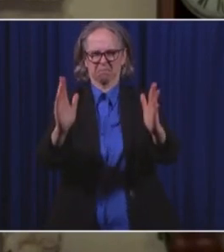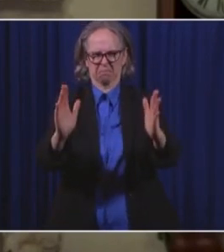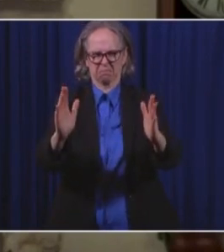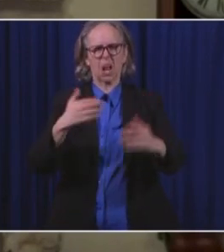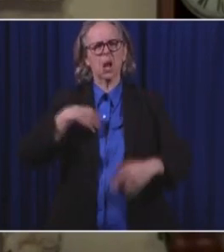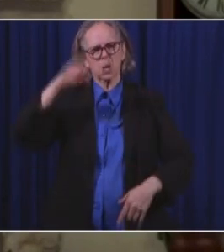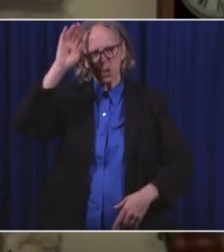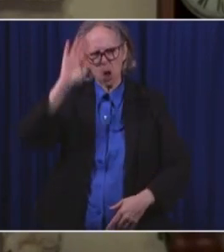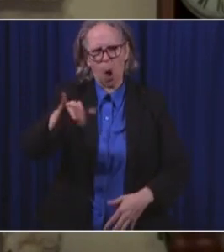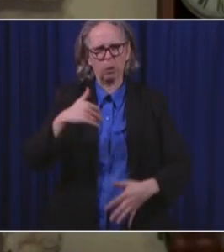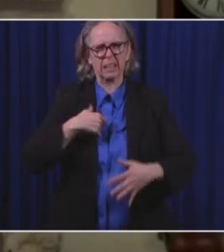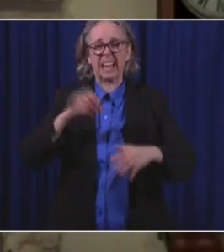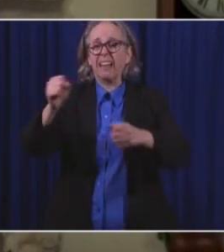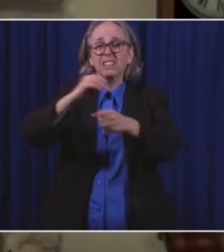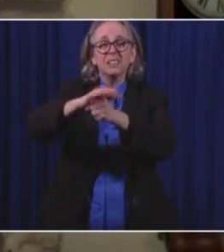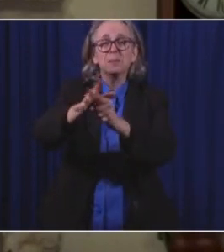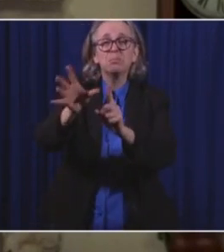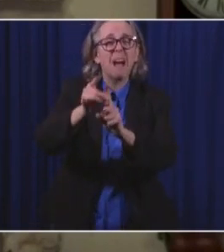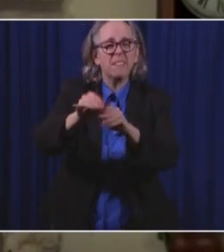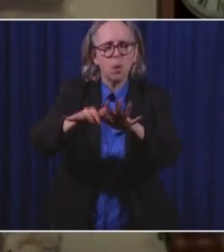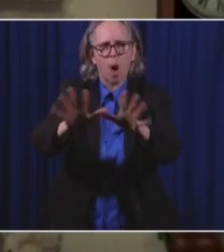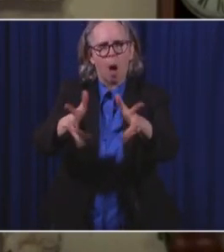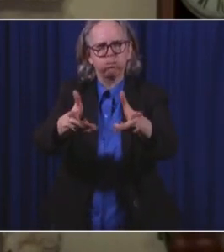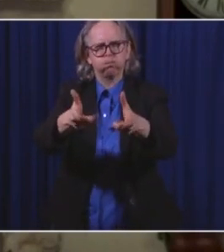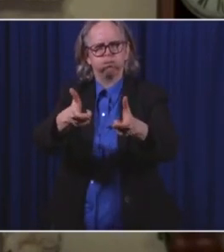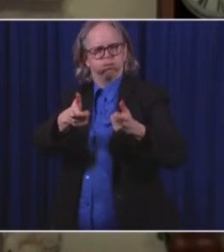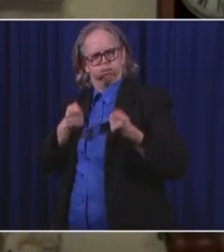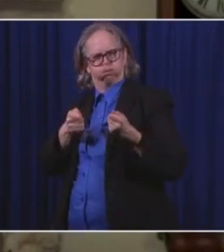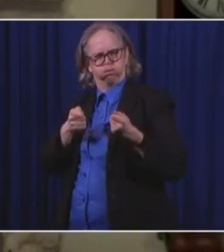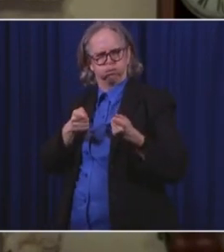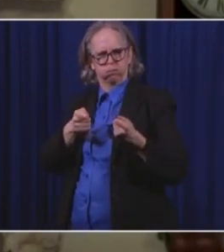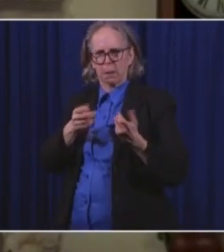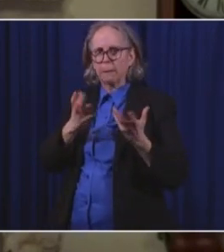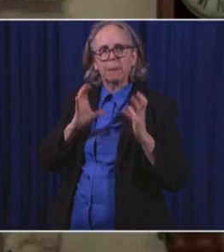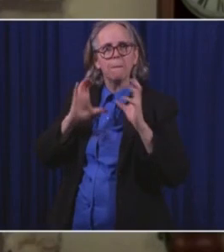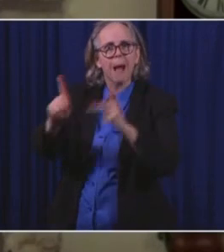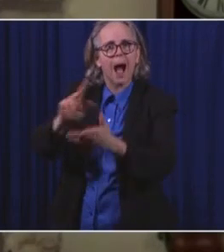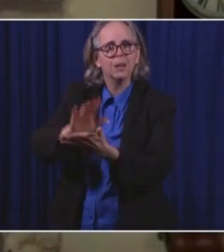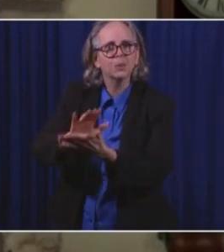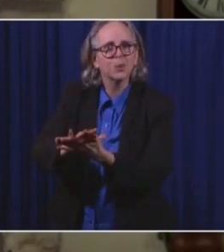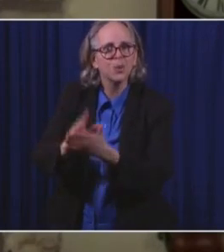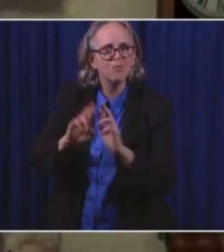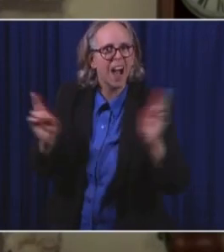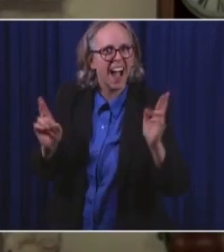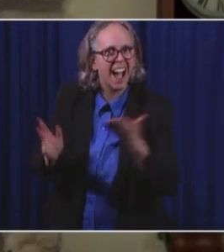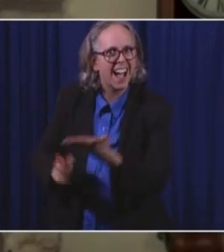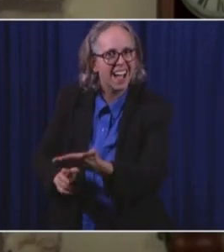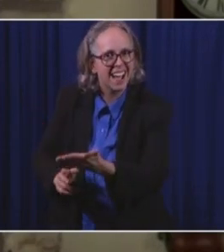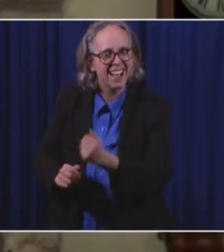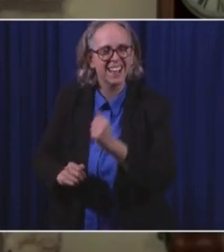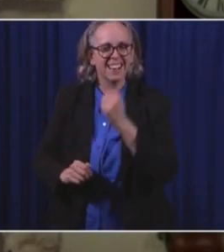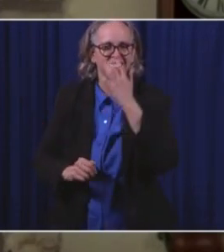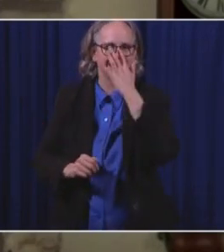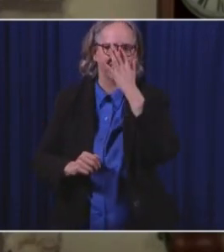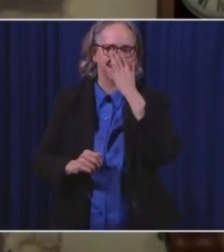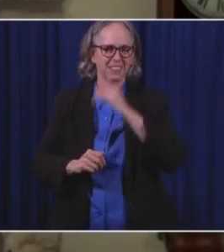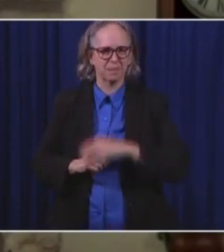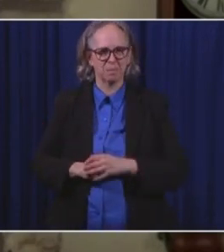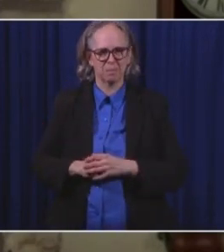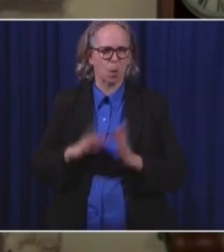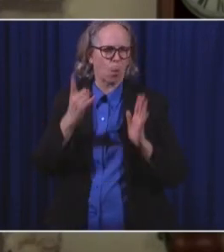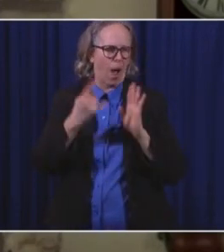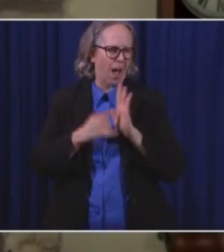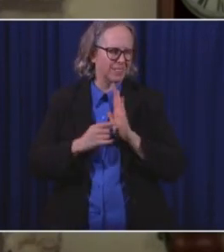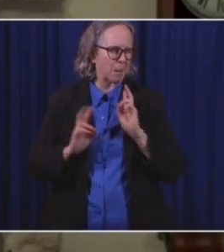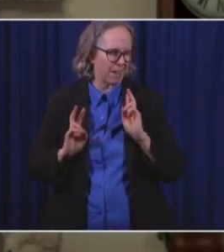open schools back up. We want our schools back open. So that's just one example of what